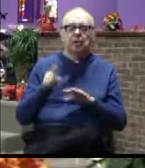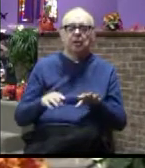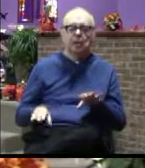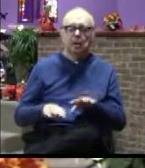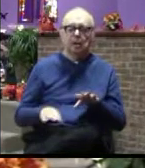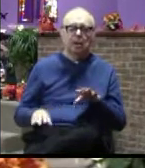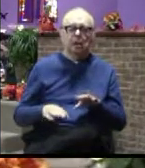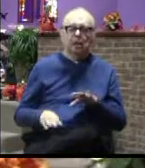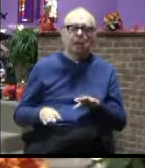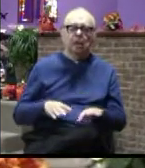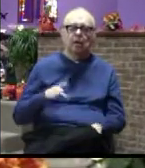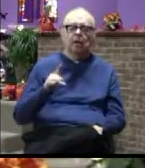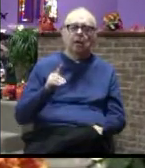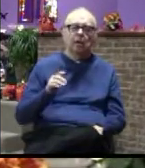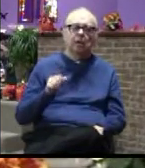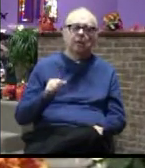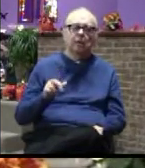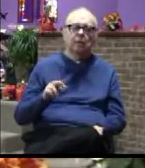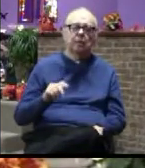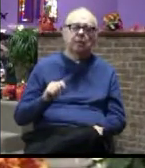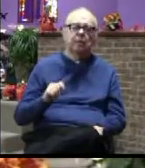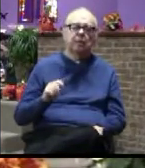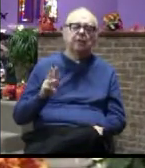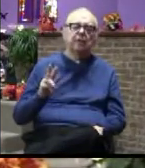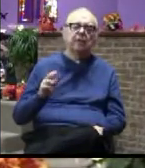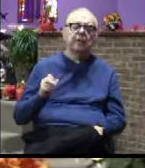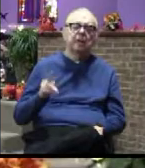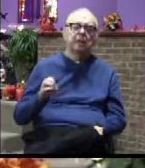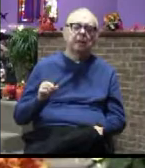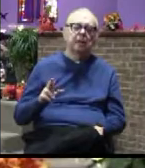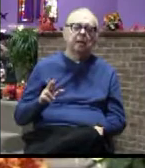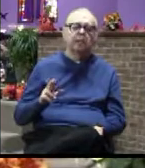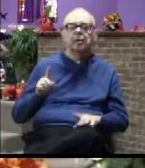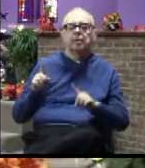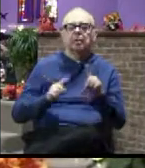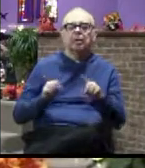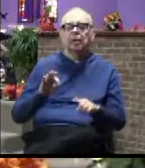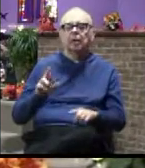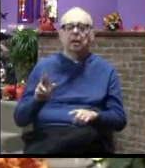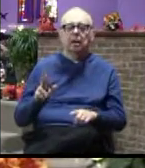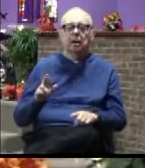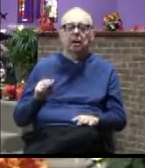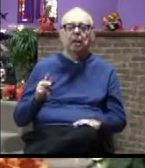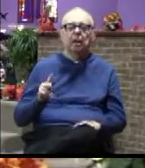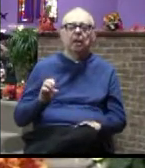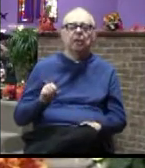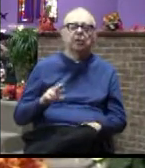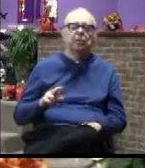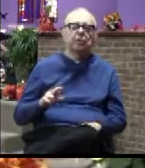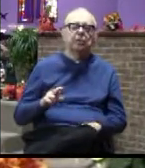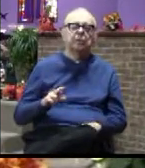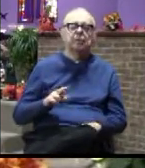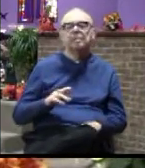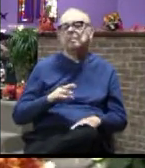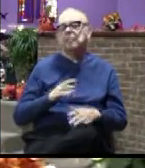You could have been Darth Vader in Star Wars. You could have been the Joker, the Penguin,